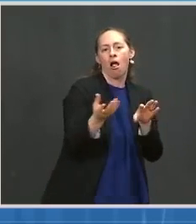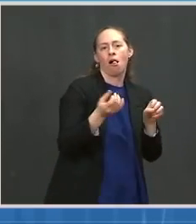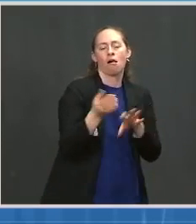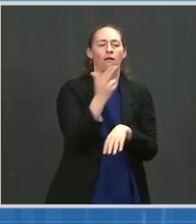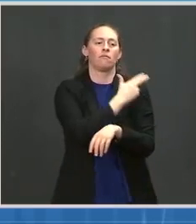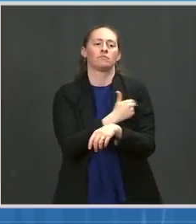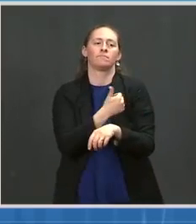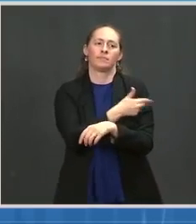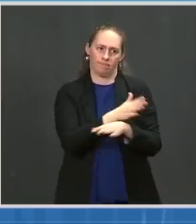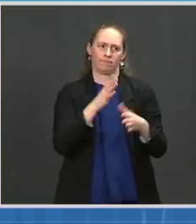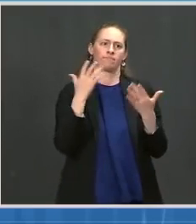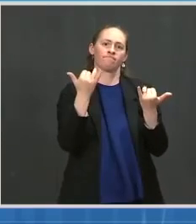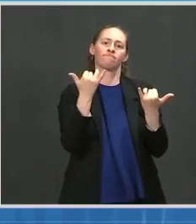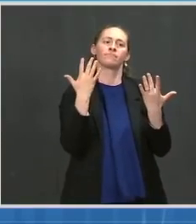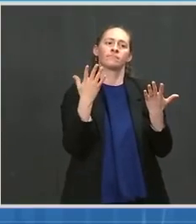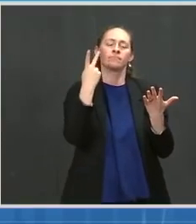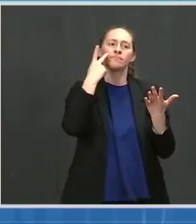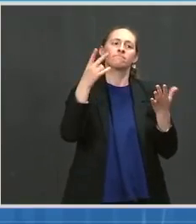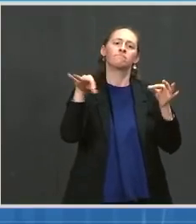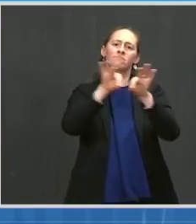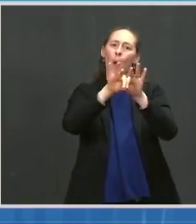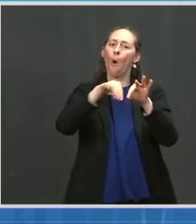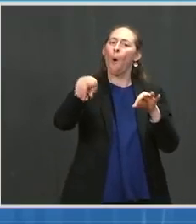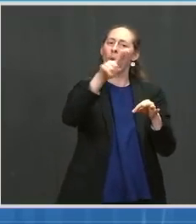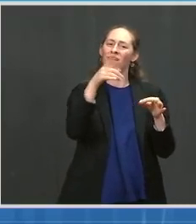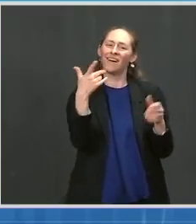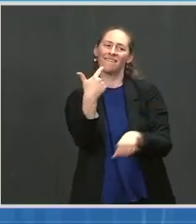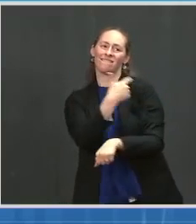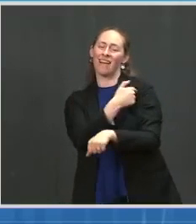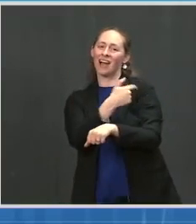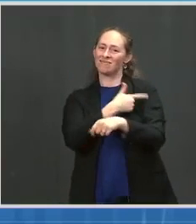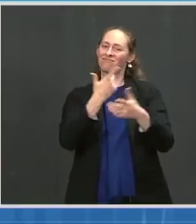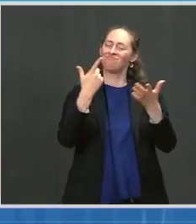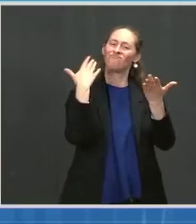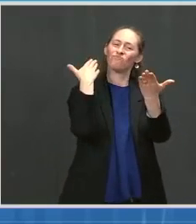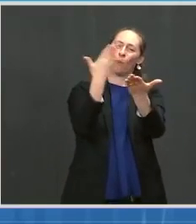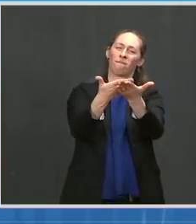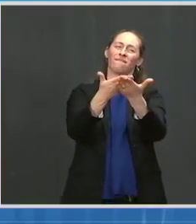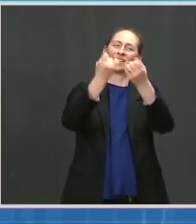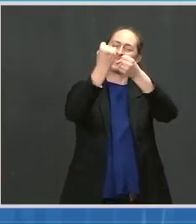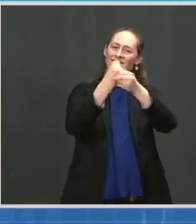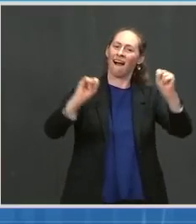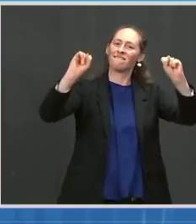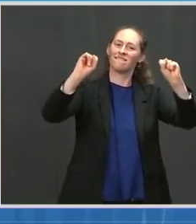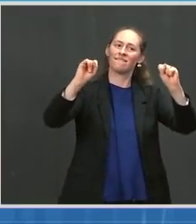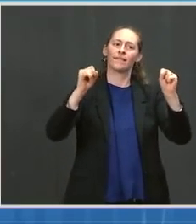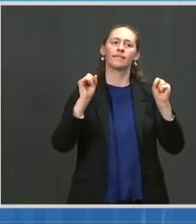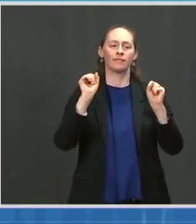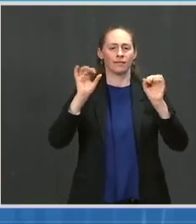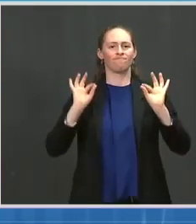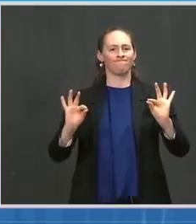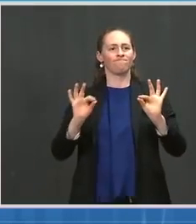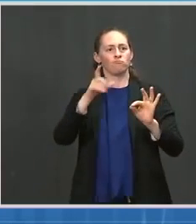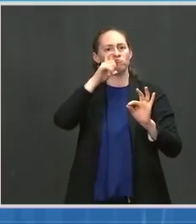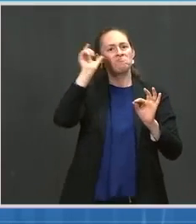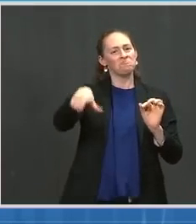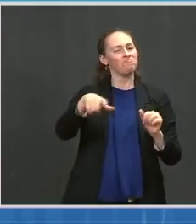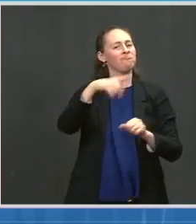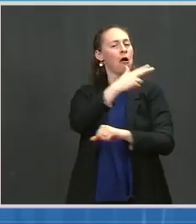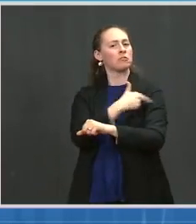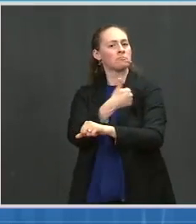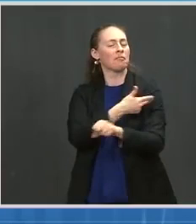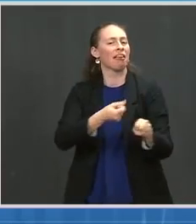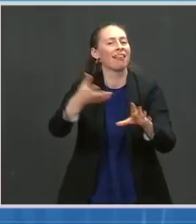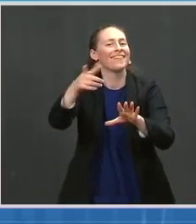the important impact of vaccination in protecting against disease requiring hospitalization. While those are